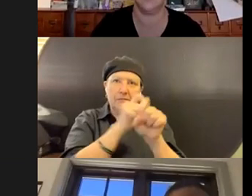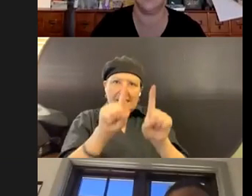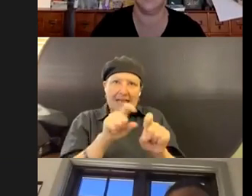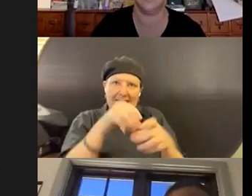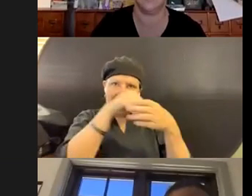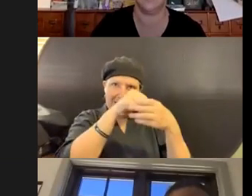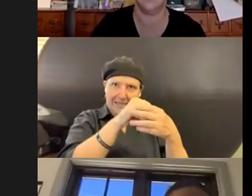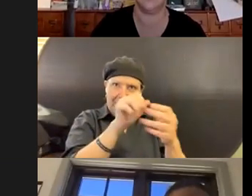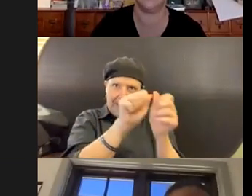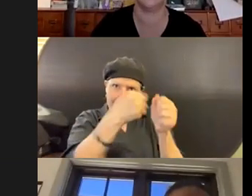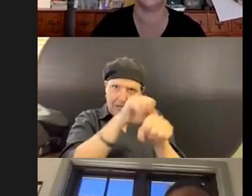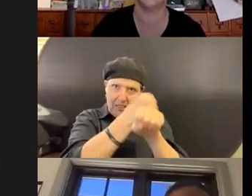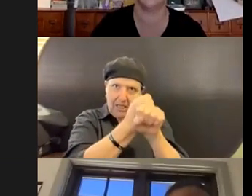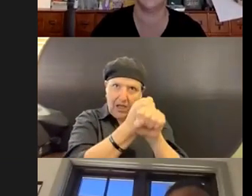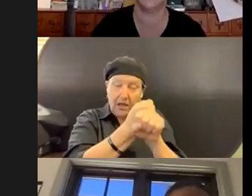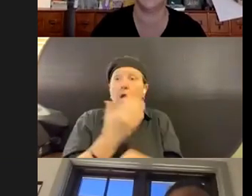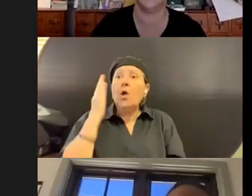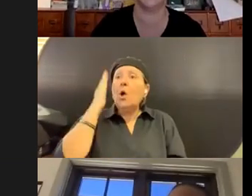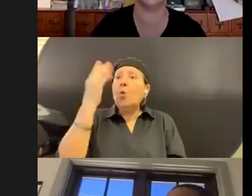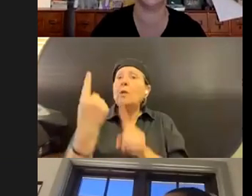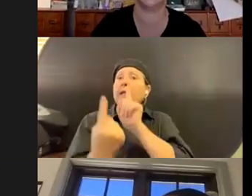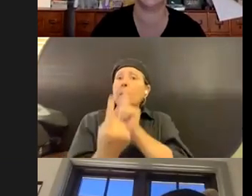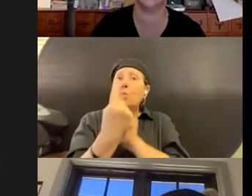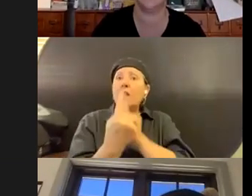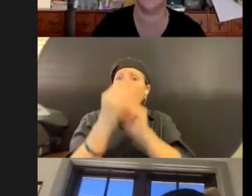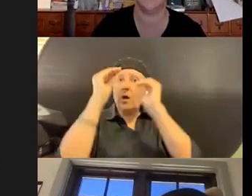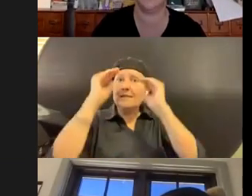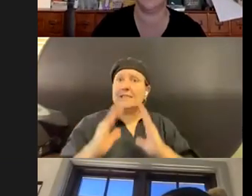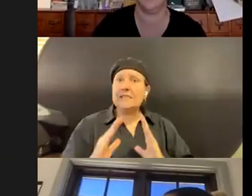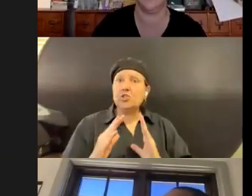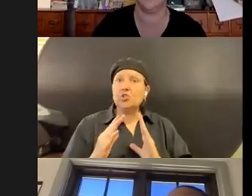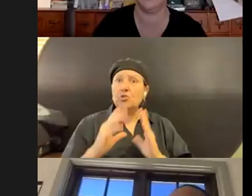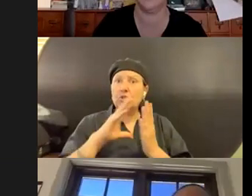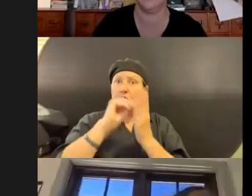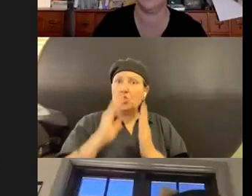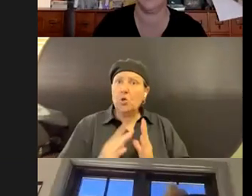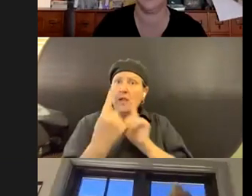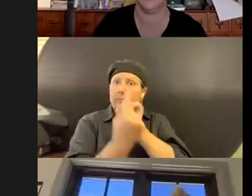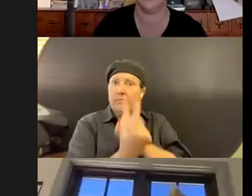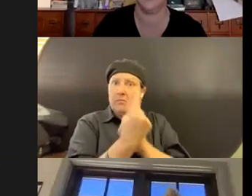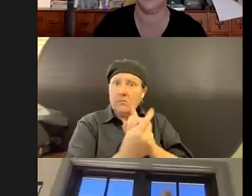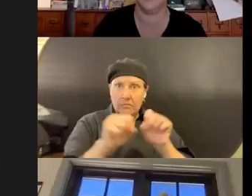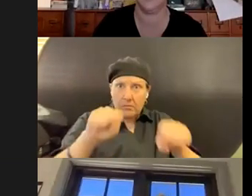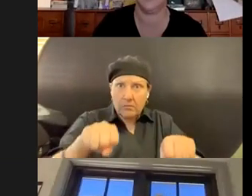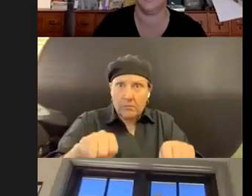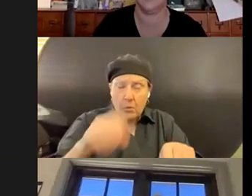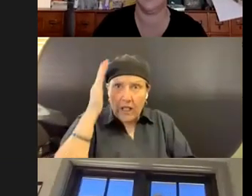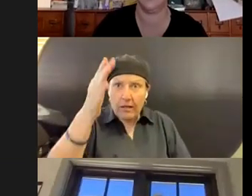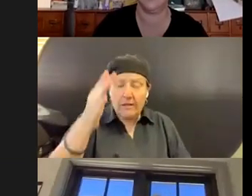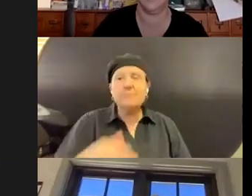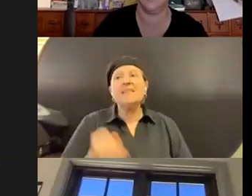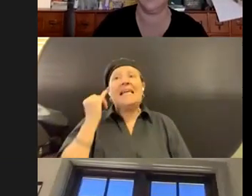there be one-on-one sessions with teachers and students? If the teacher can figure out a time to make that